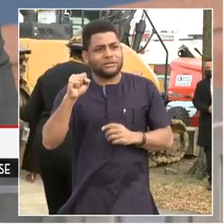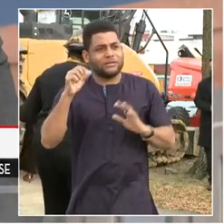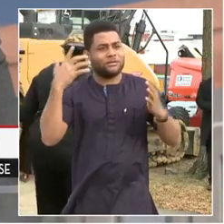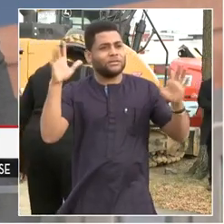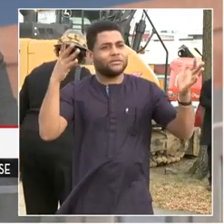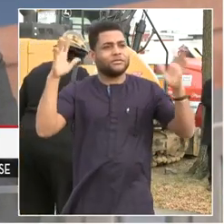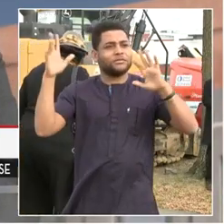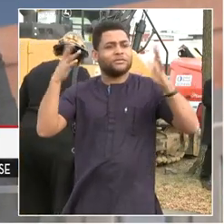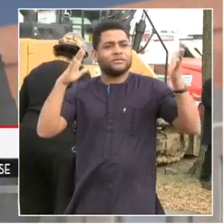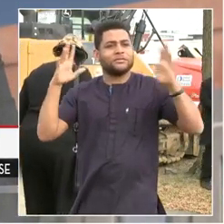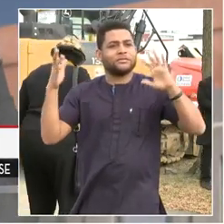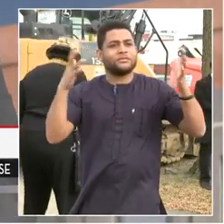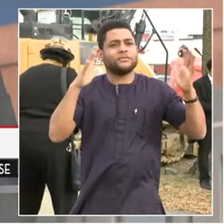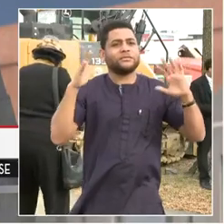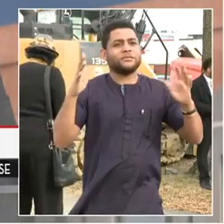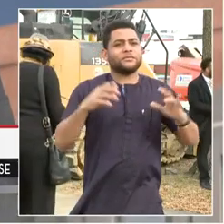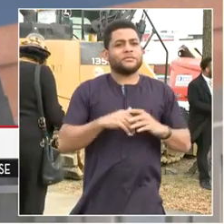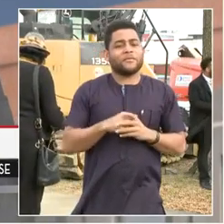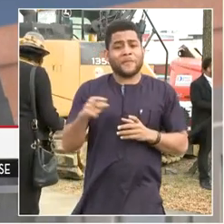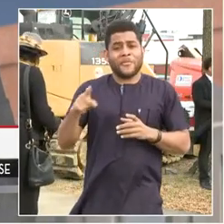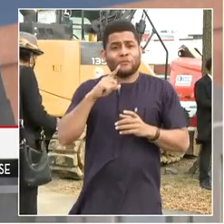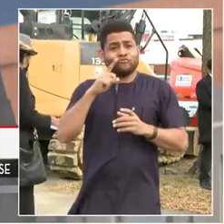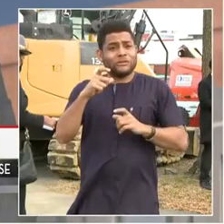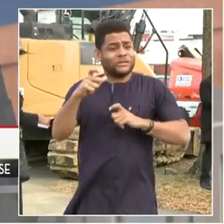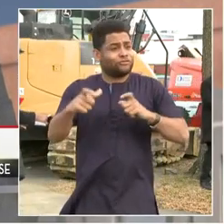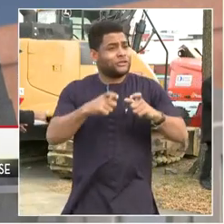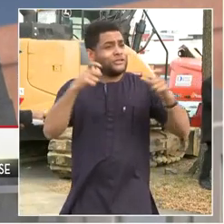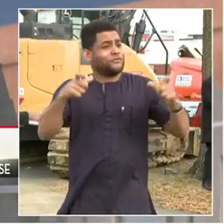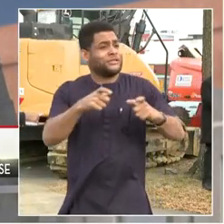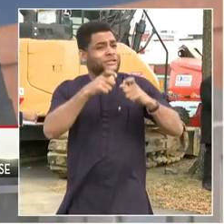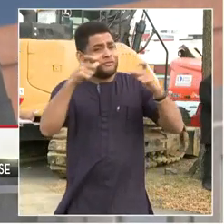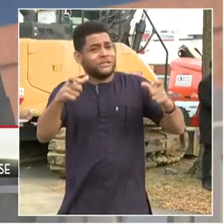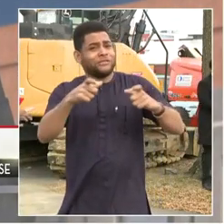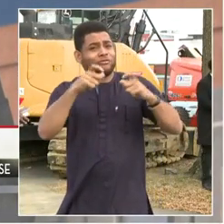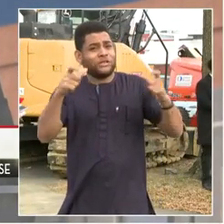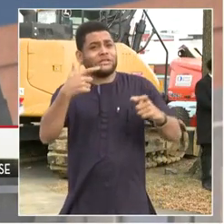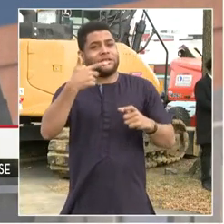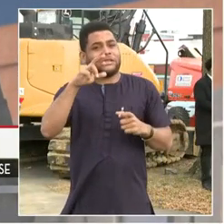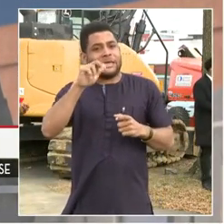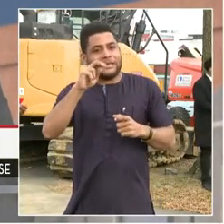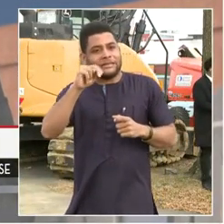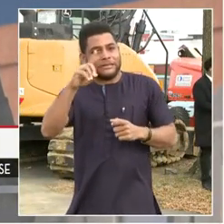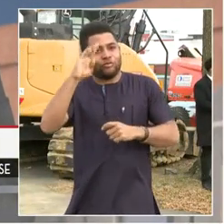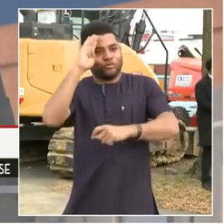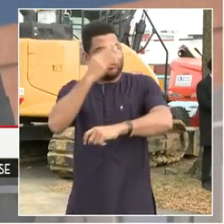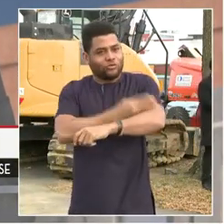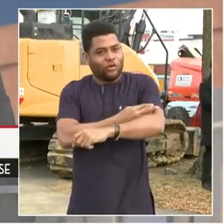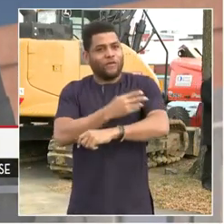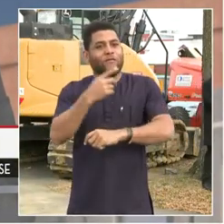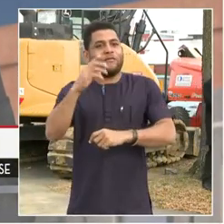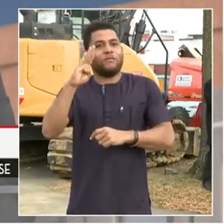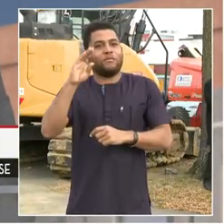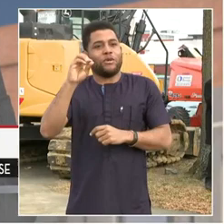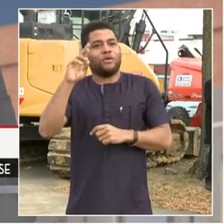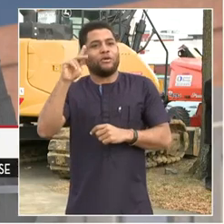And he is the great-great-grandson of Booker T. Washington.